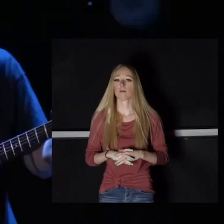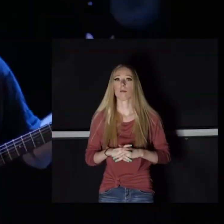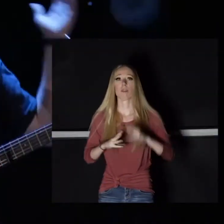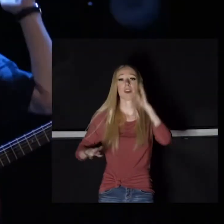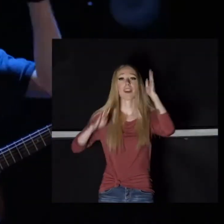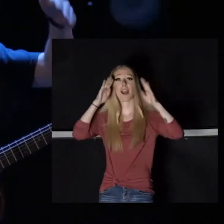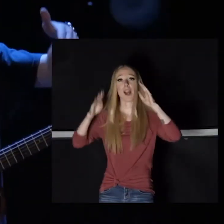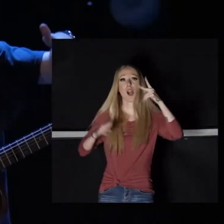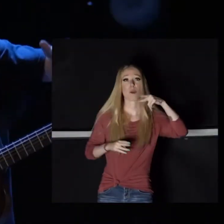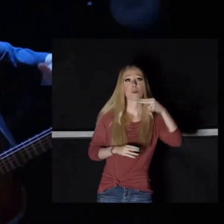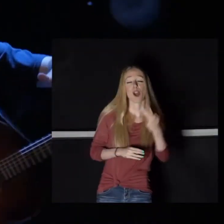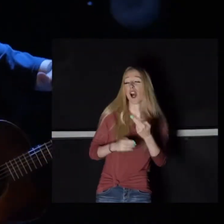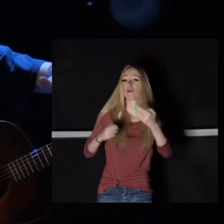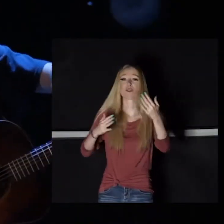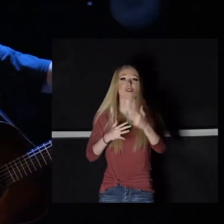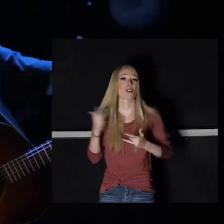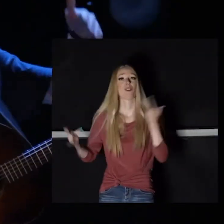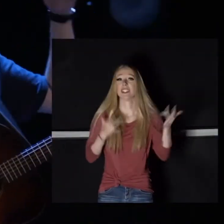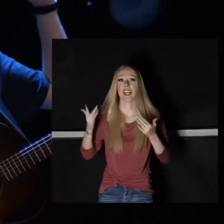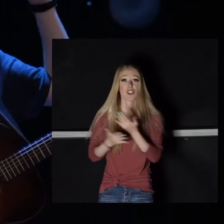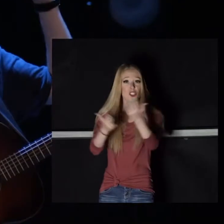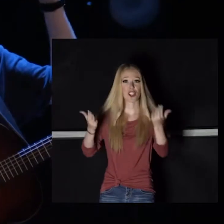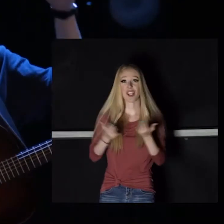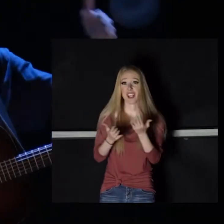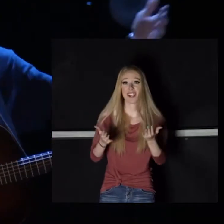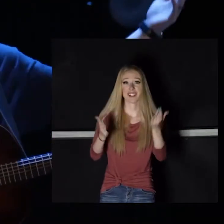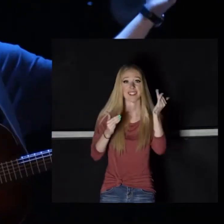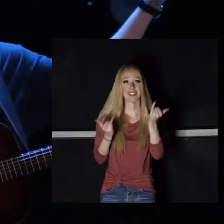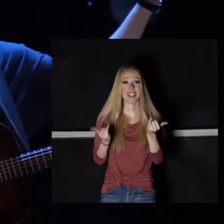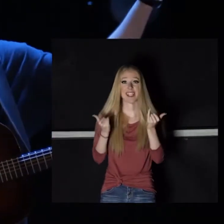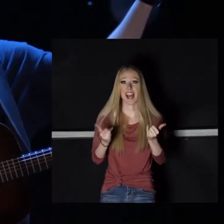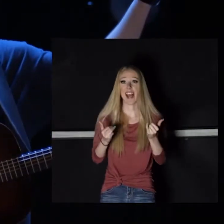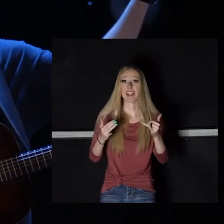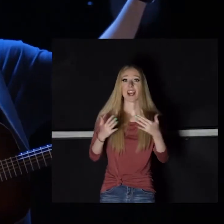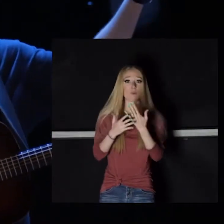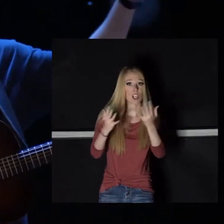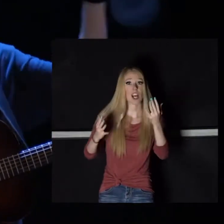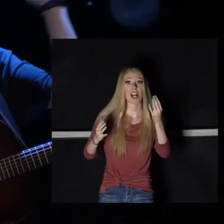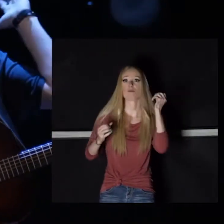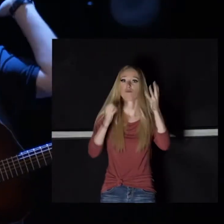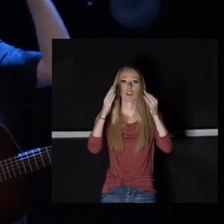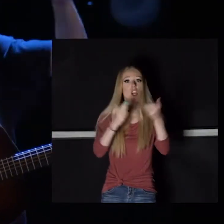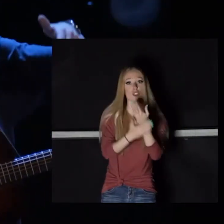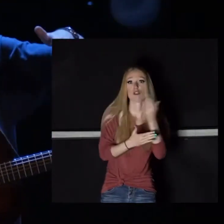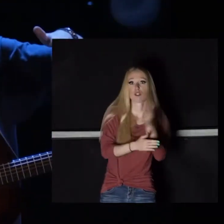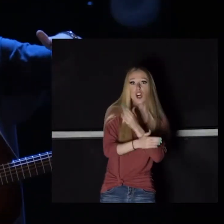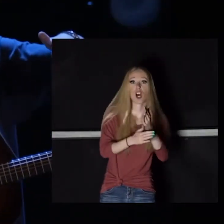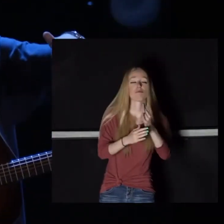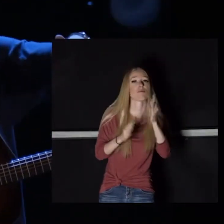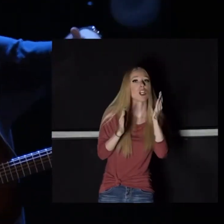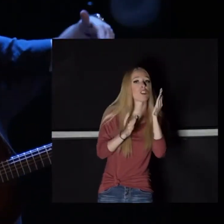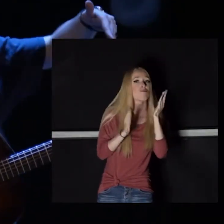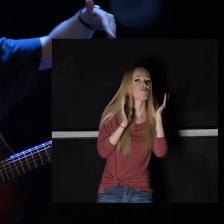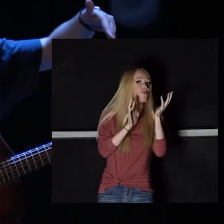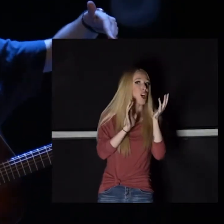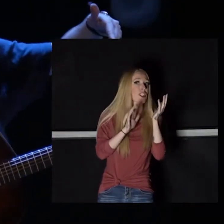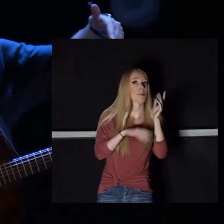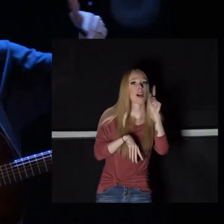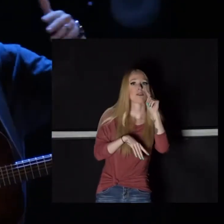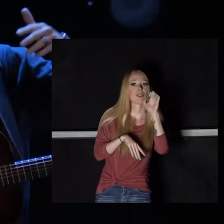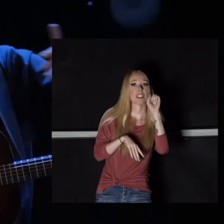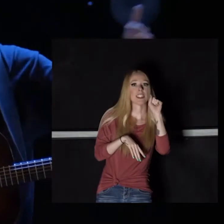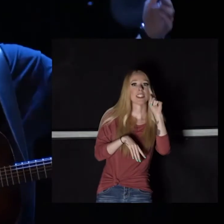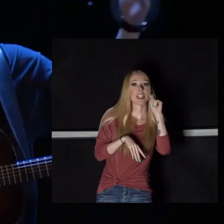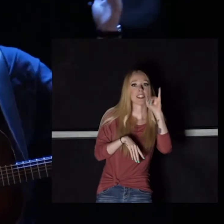Hey, what's up, Pure Heart family? We're so excited you guys are here today. Hey, we're going to teach you a new song. It talks all about testifying on the Lord's